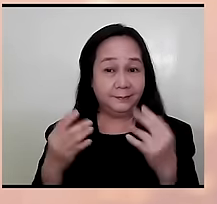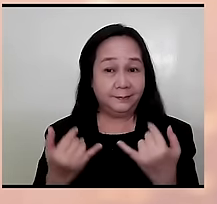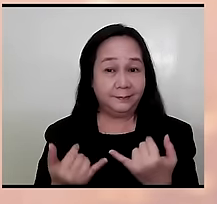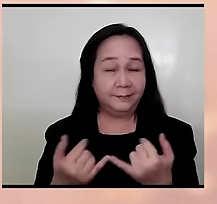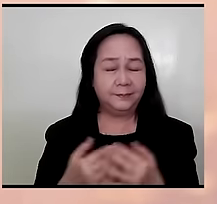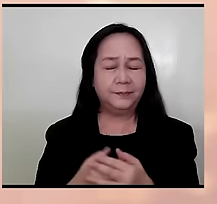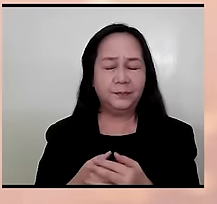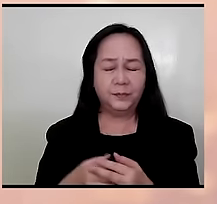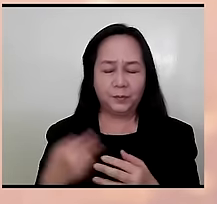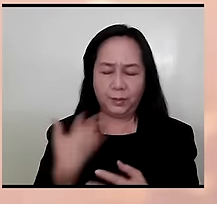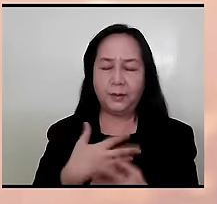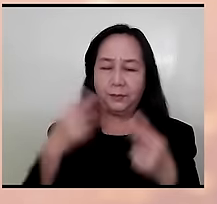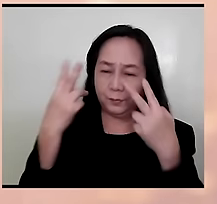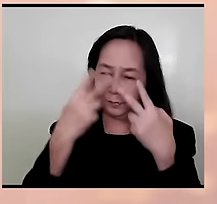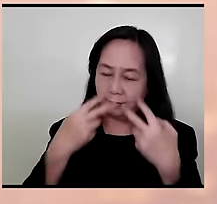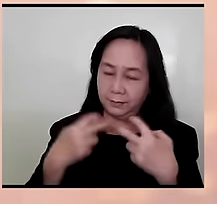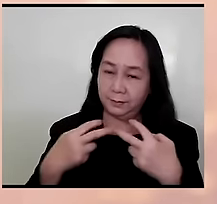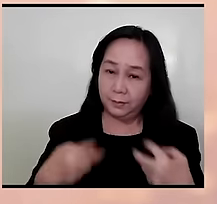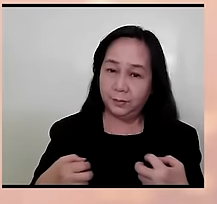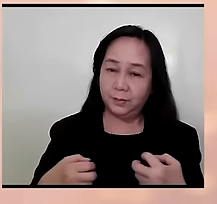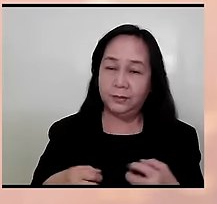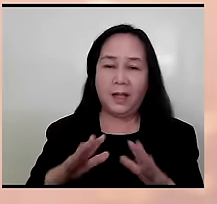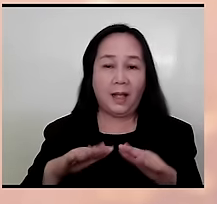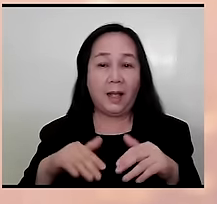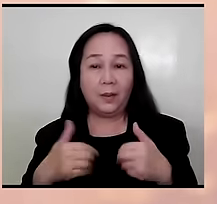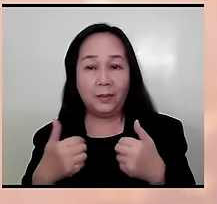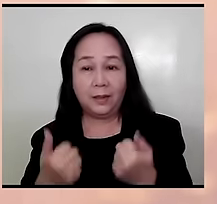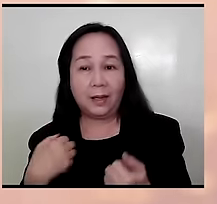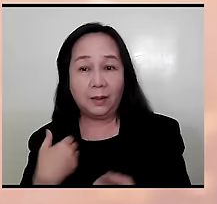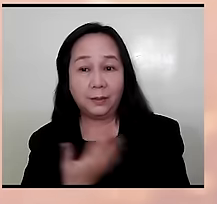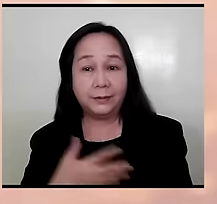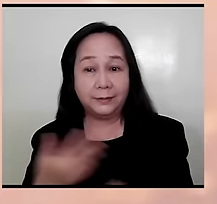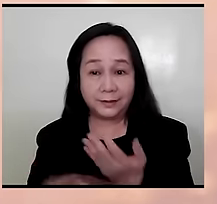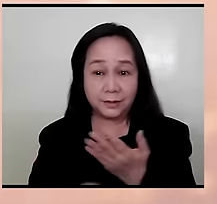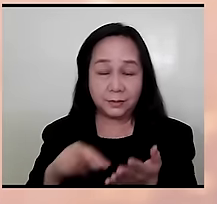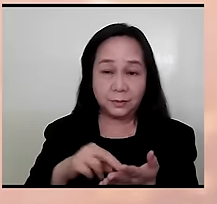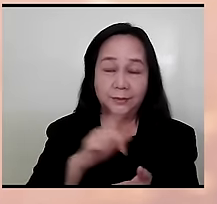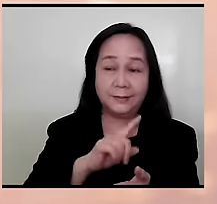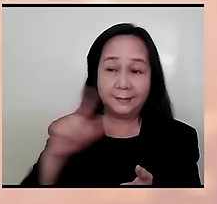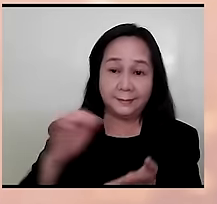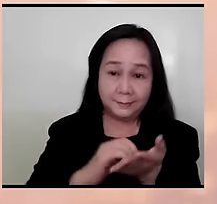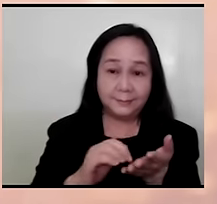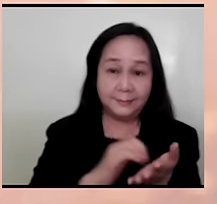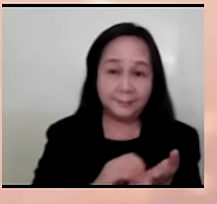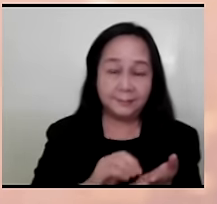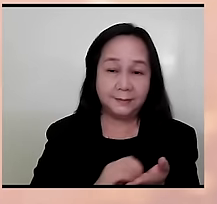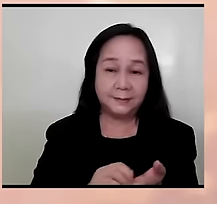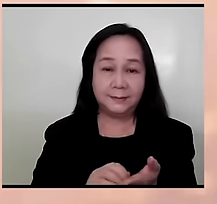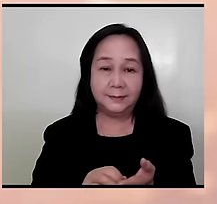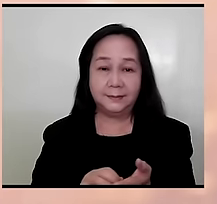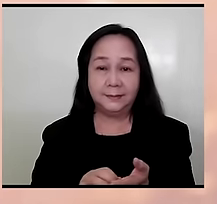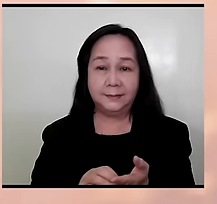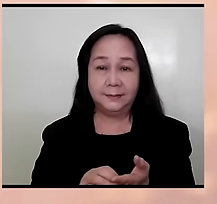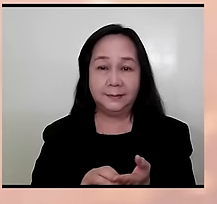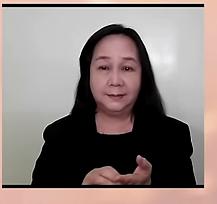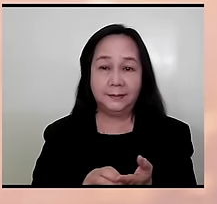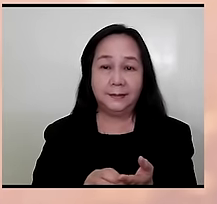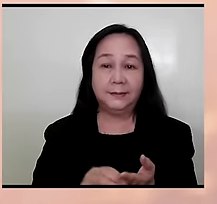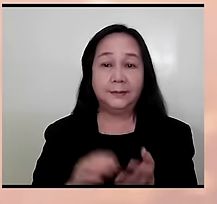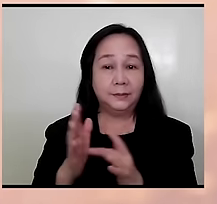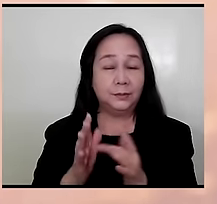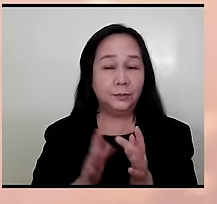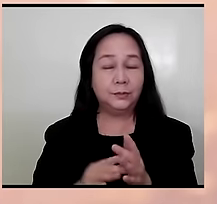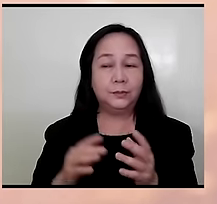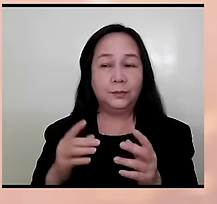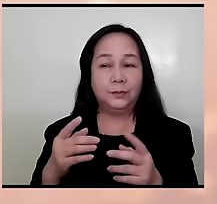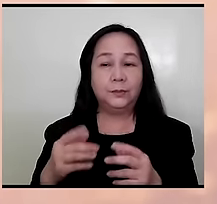on how our risen Lord exercises his victory over sin and death, and it